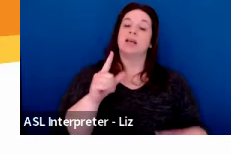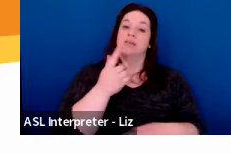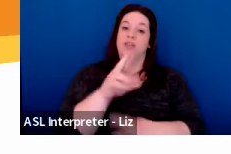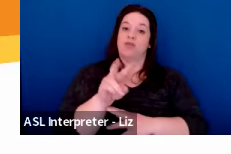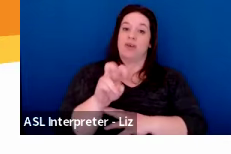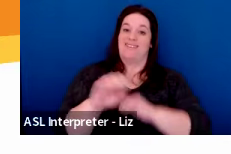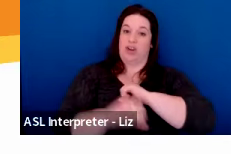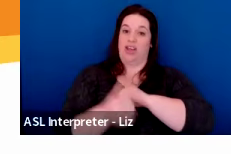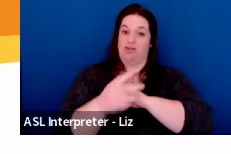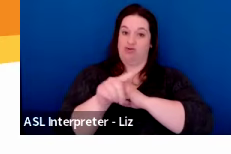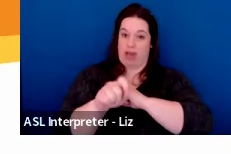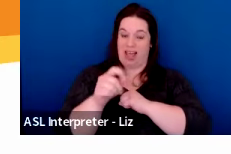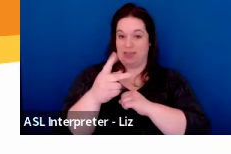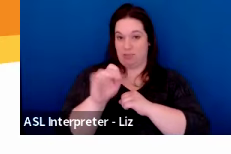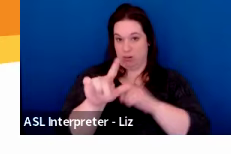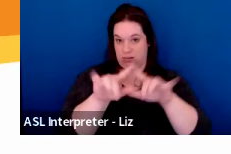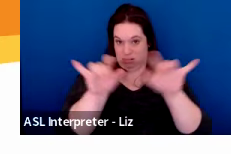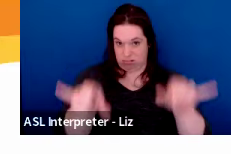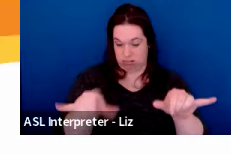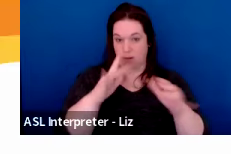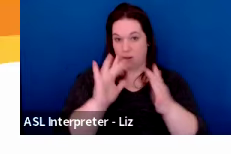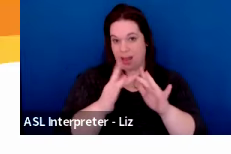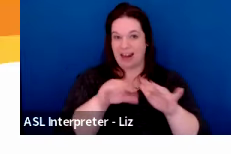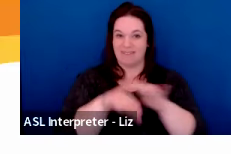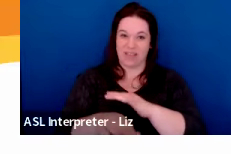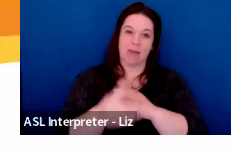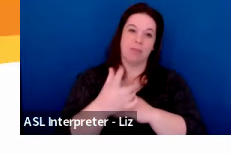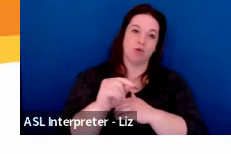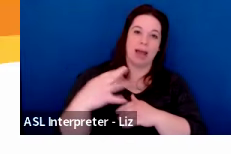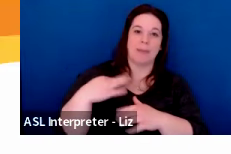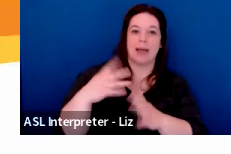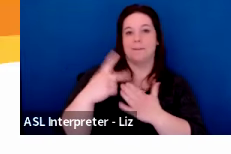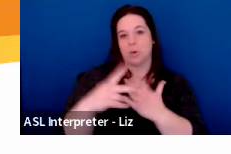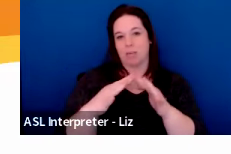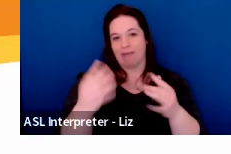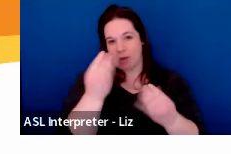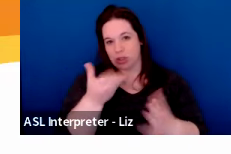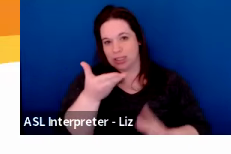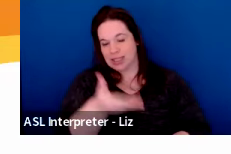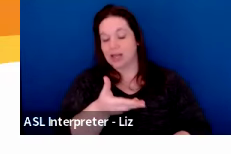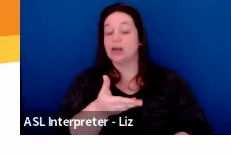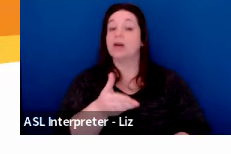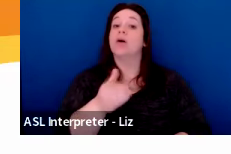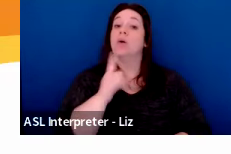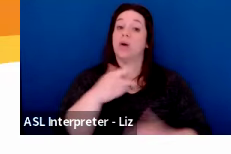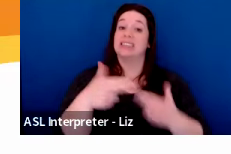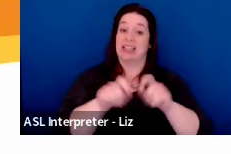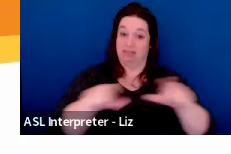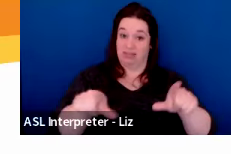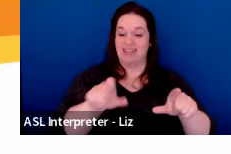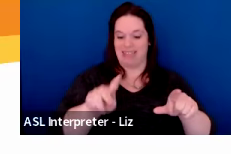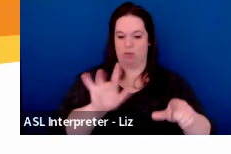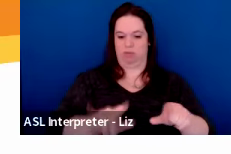and you can find the link on that website and the grant application program. You can also use this link once the slides